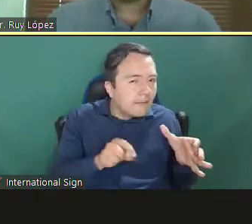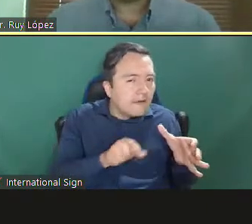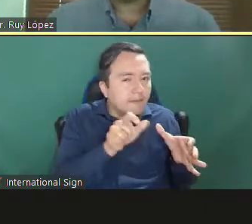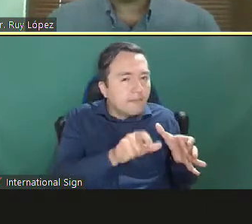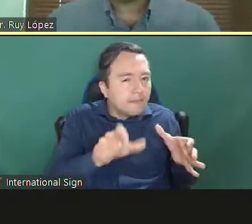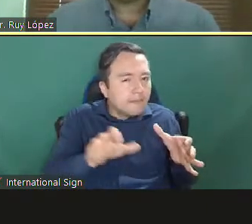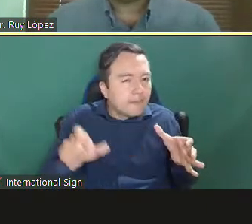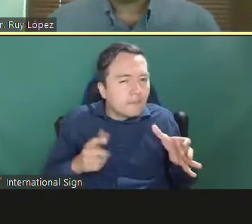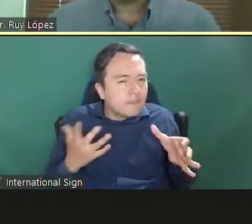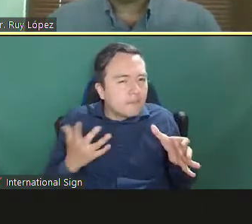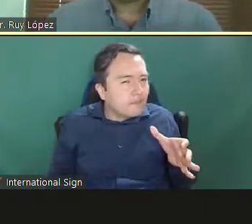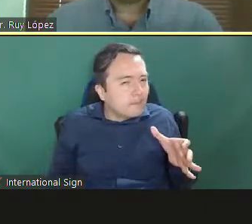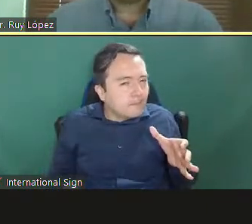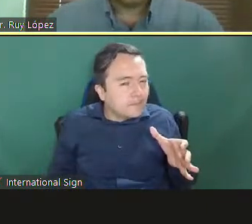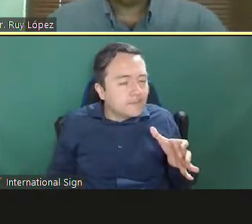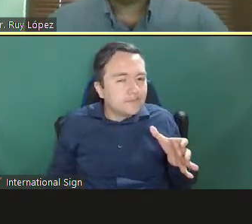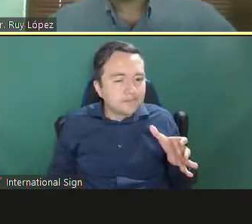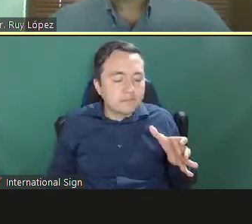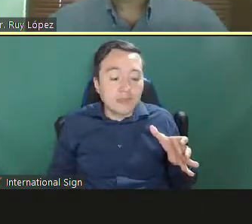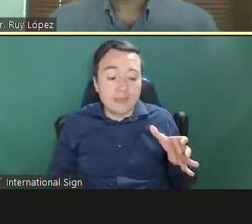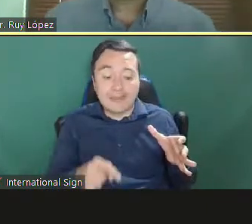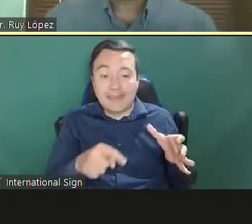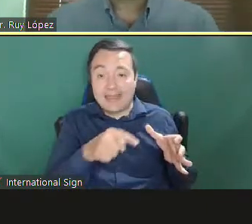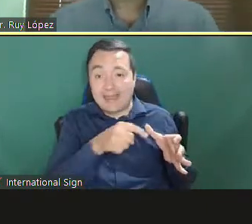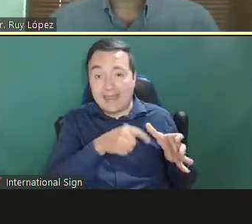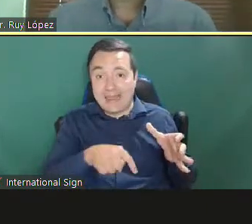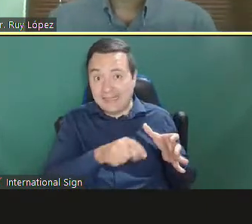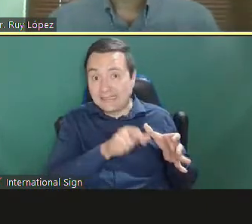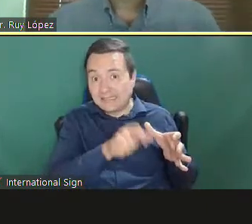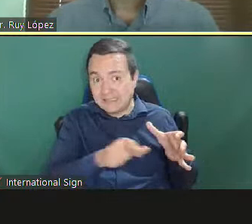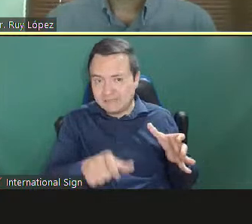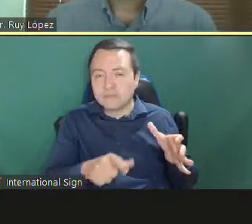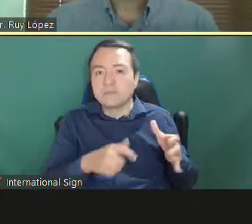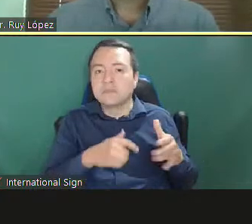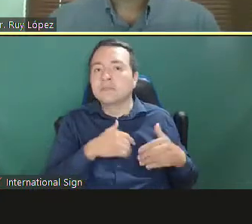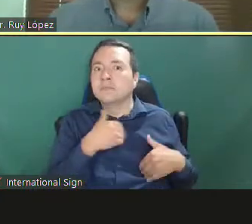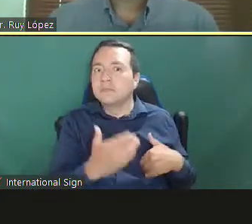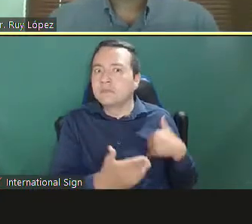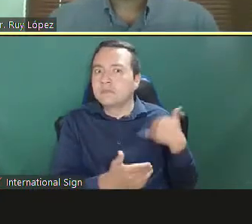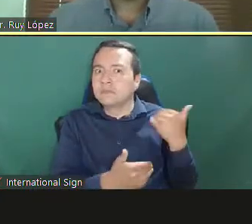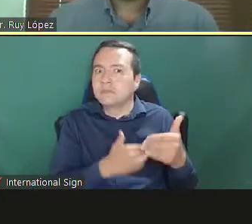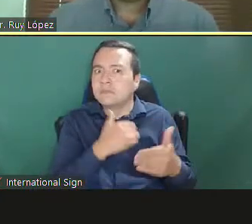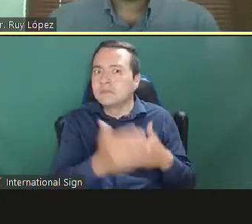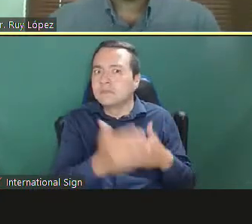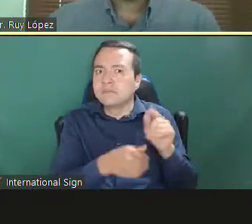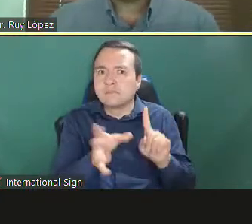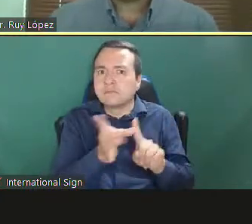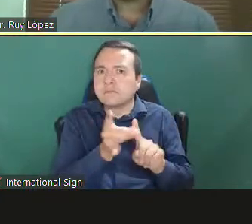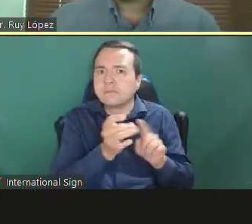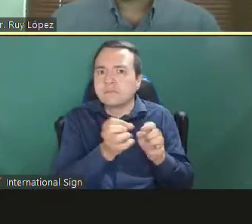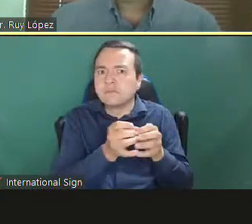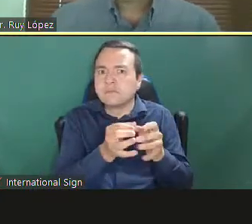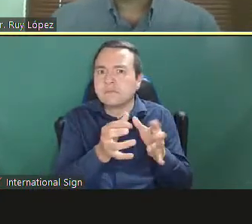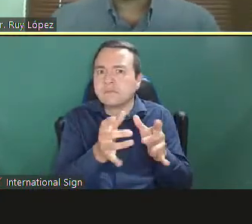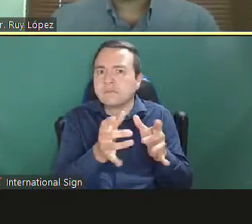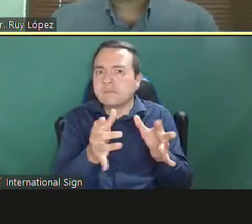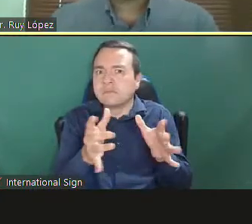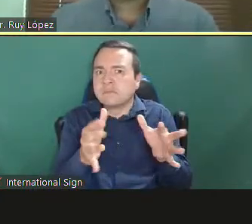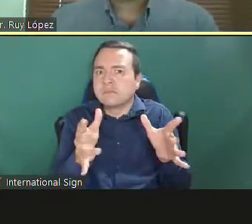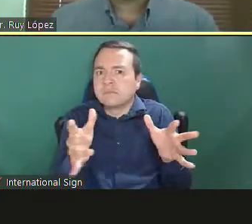among populations in which we had and continue to have a growing